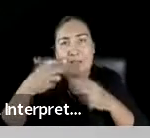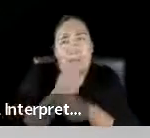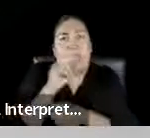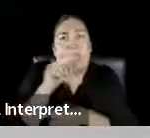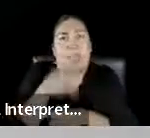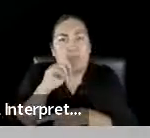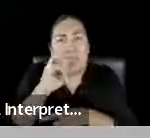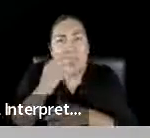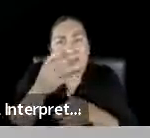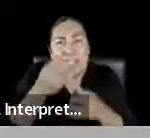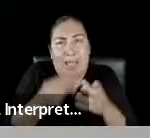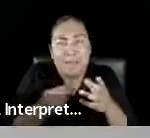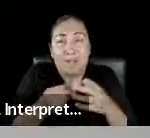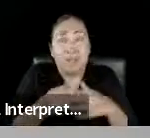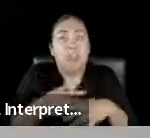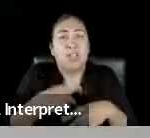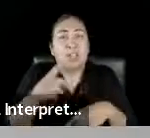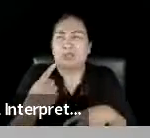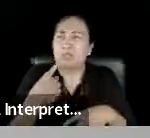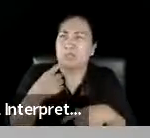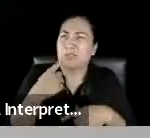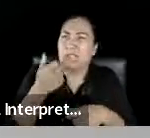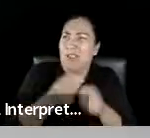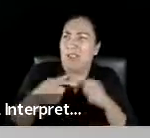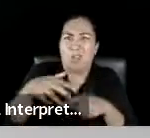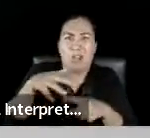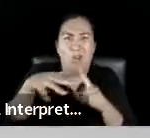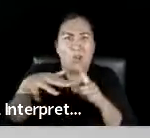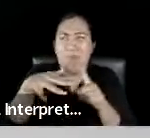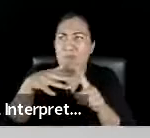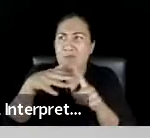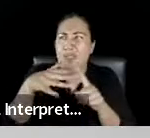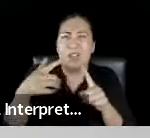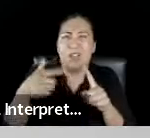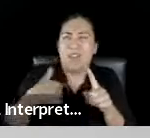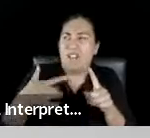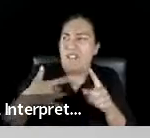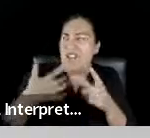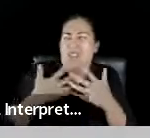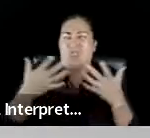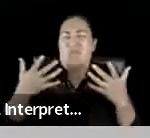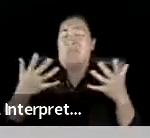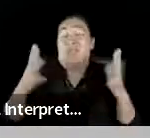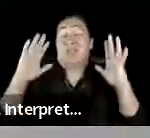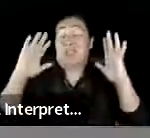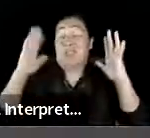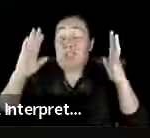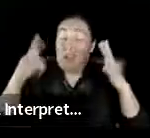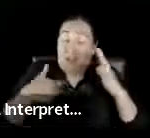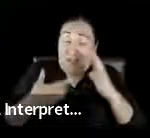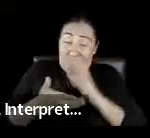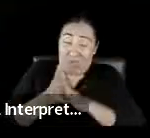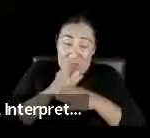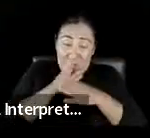everyone around you. It is starting to get too much for me. I've grown quiet, not wanting to talk, not giving a single care in the